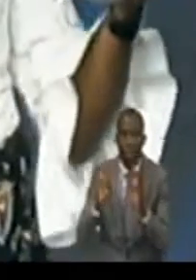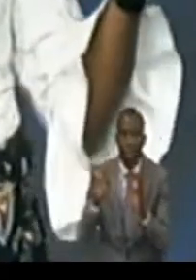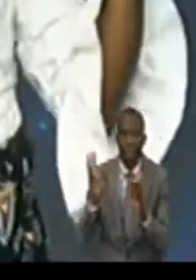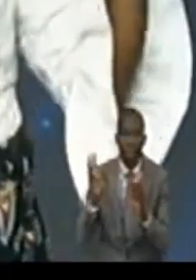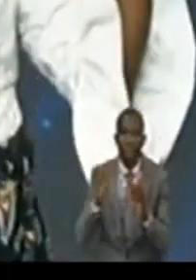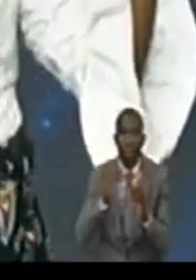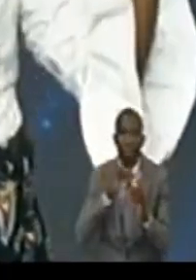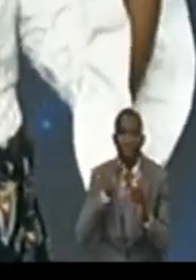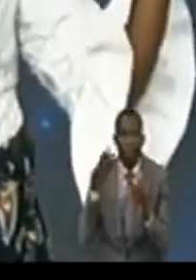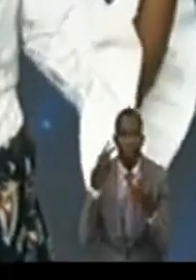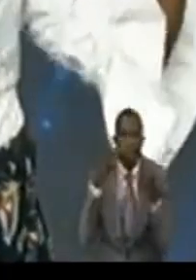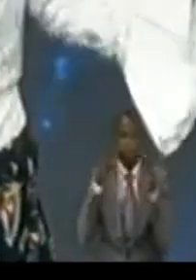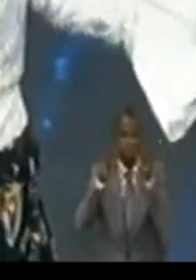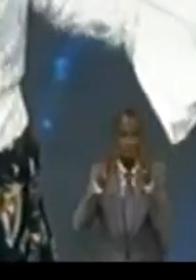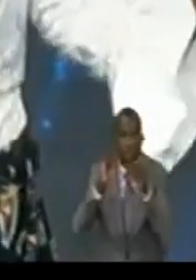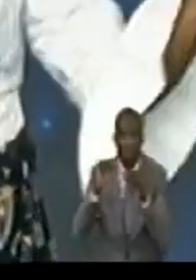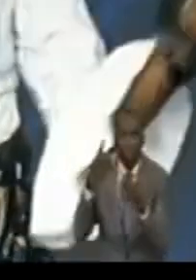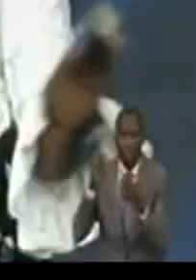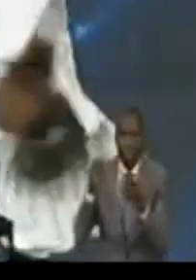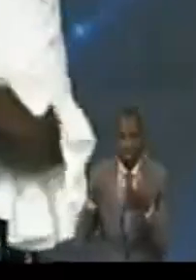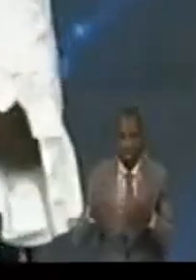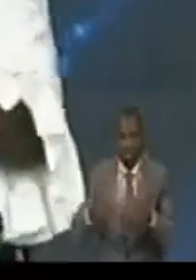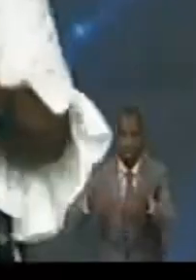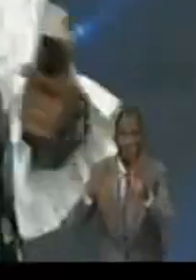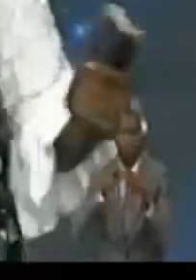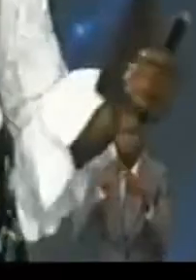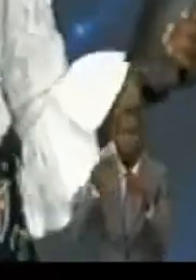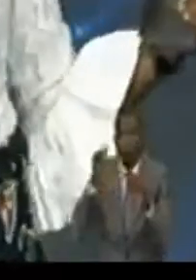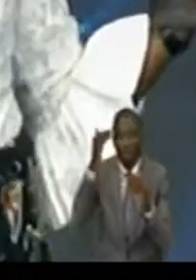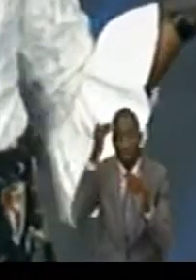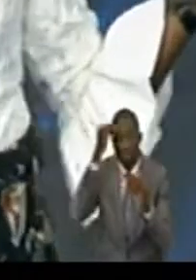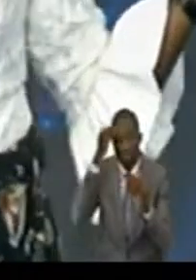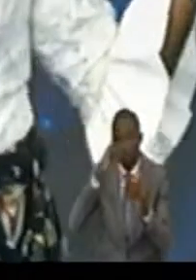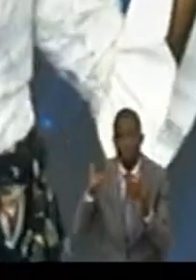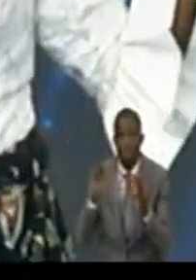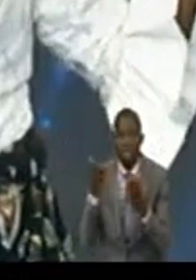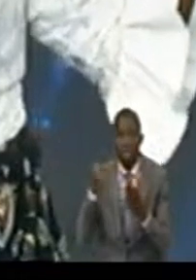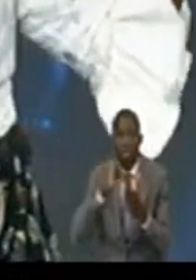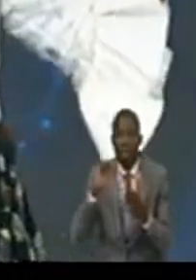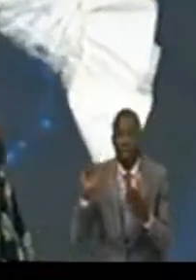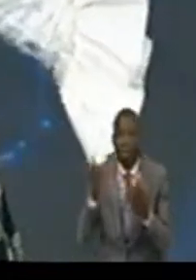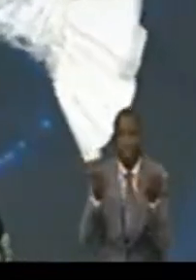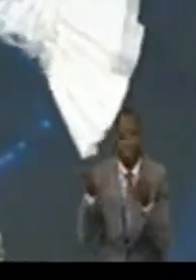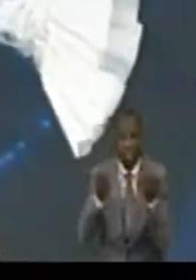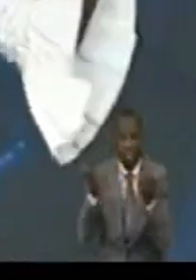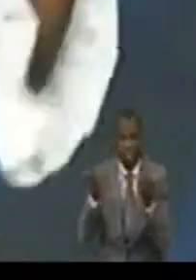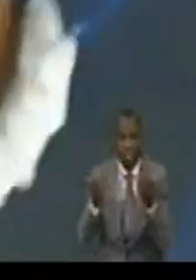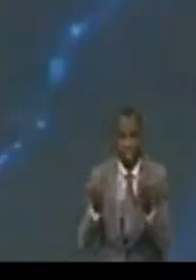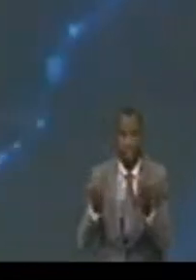Sienna driver was on high speed. So the Sienna driver